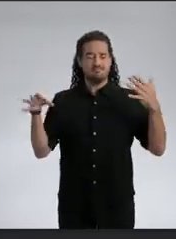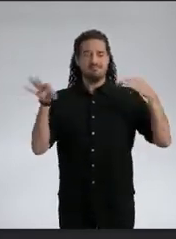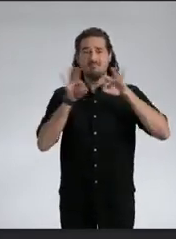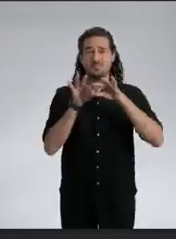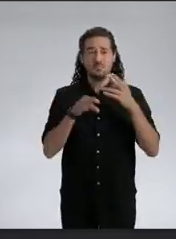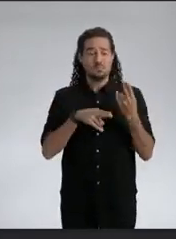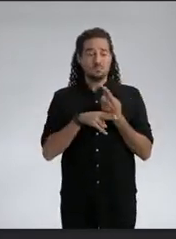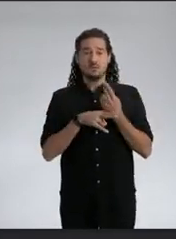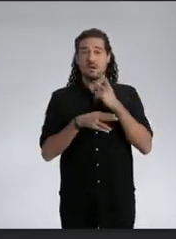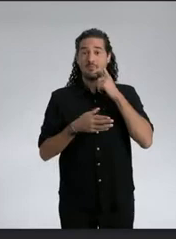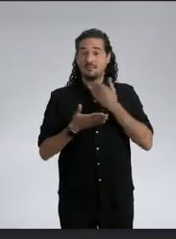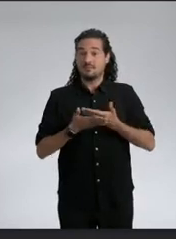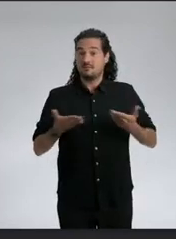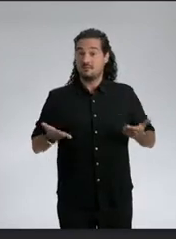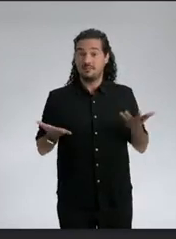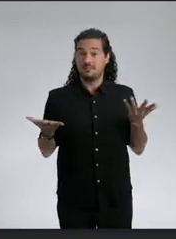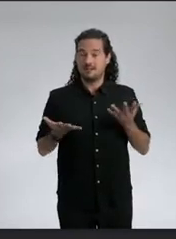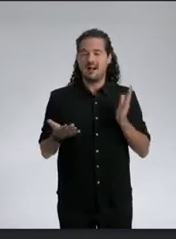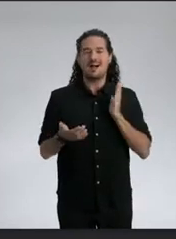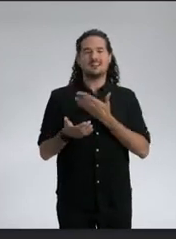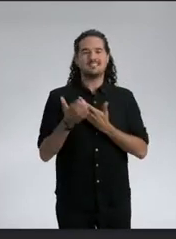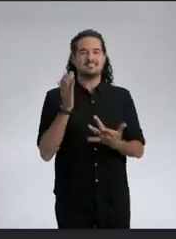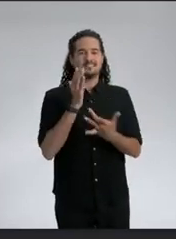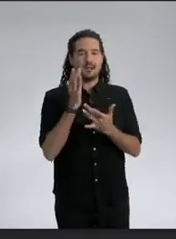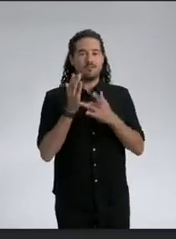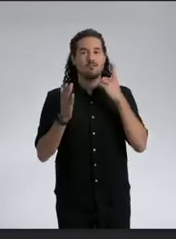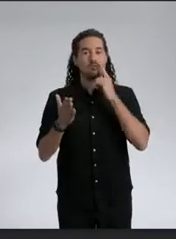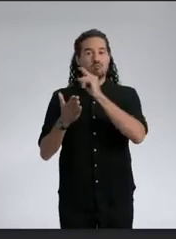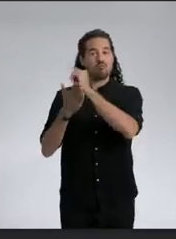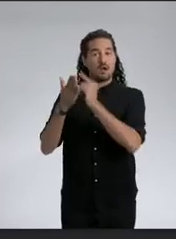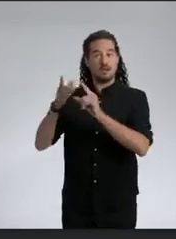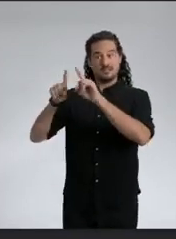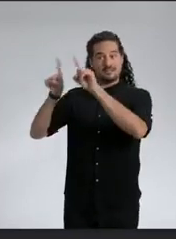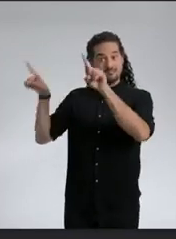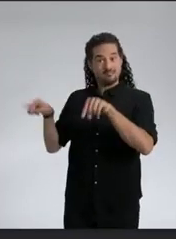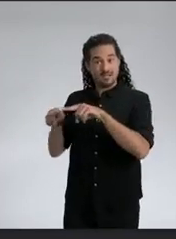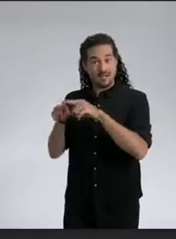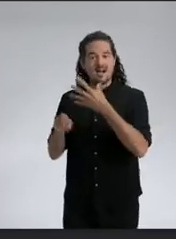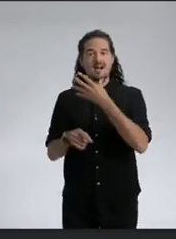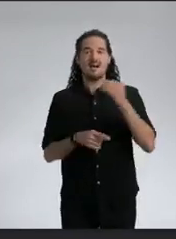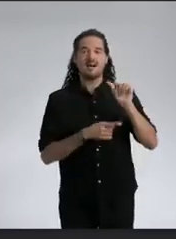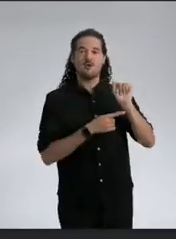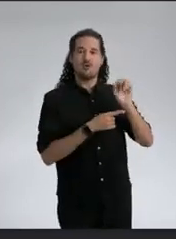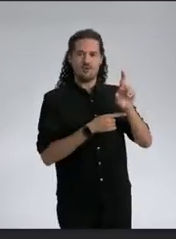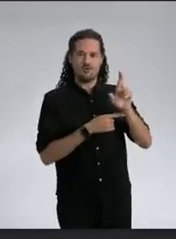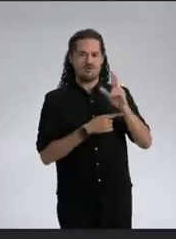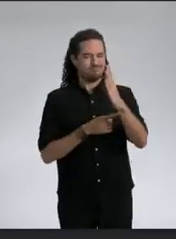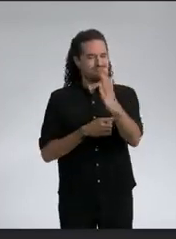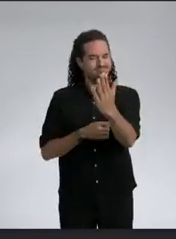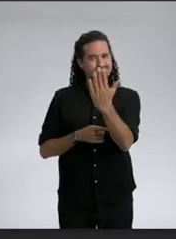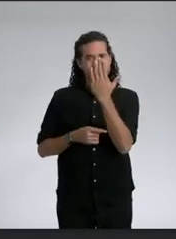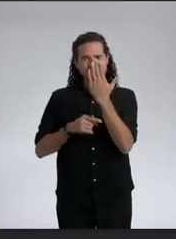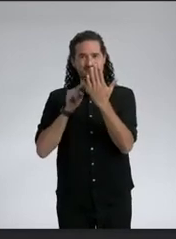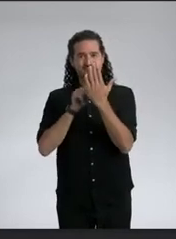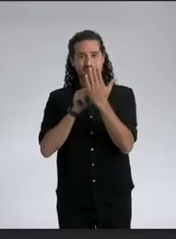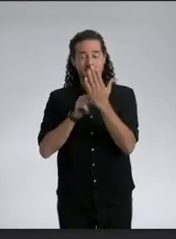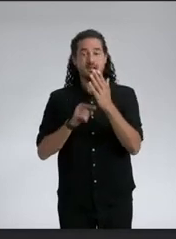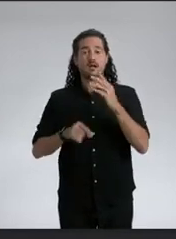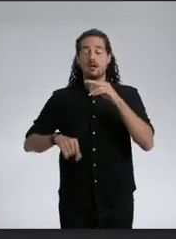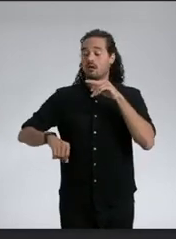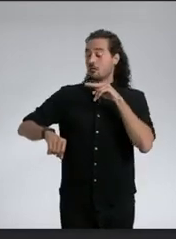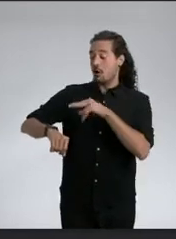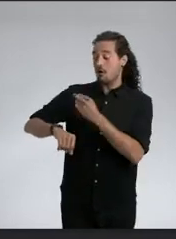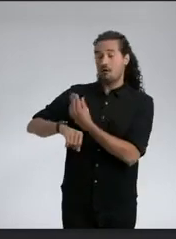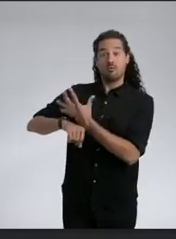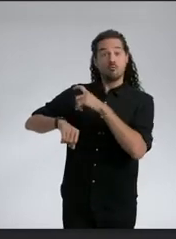Our technologies for graphics, displays, and augmented reality are front and center, whether you're glancing at the always-on display on Apple